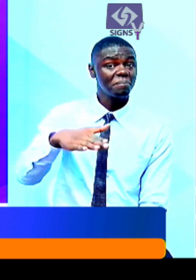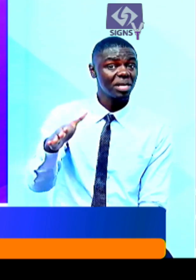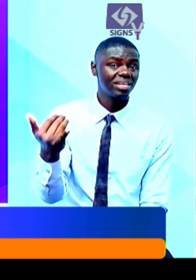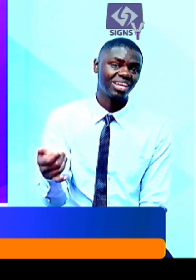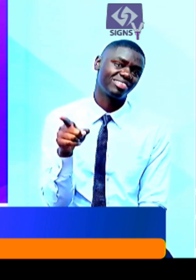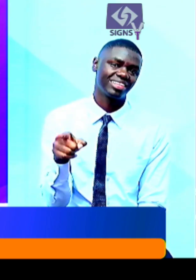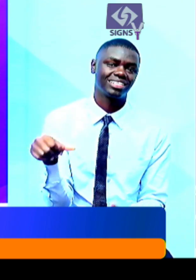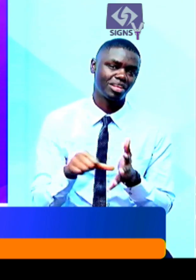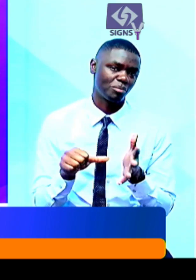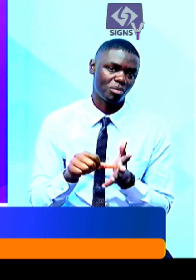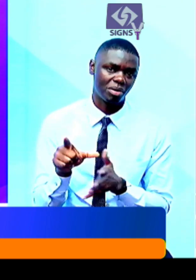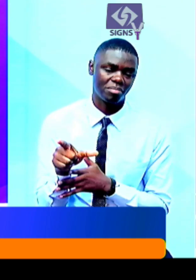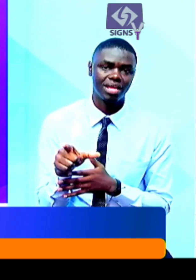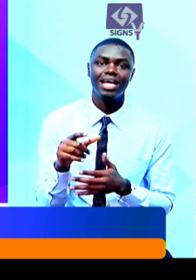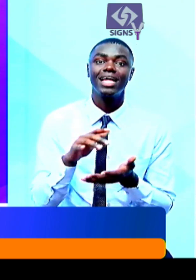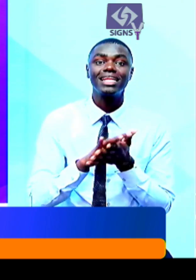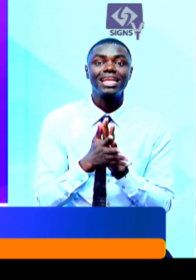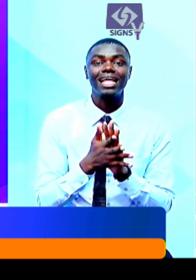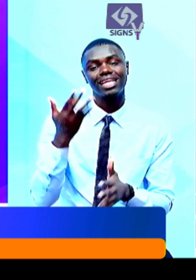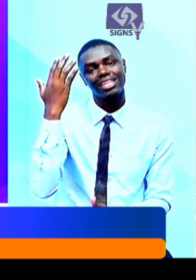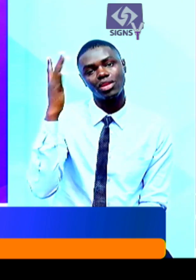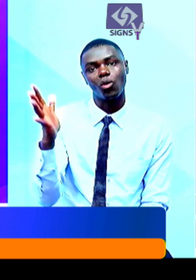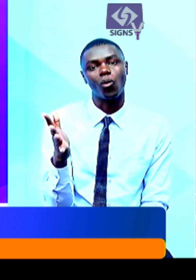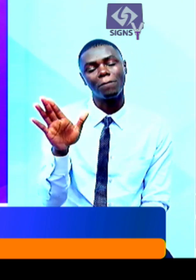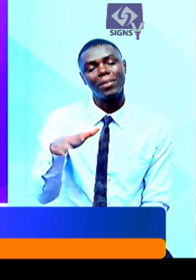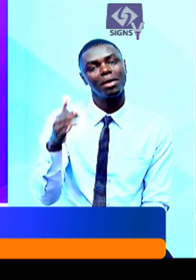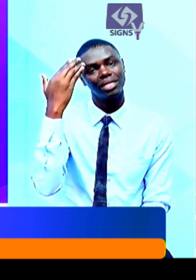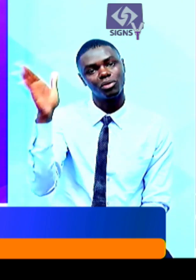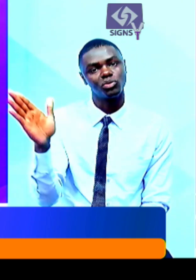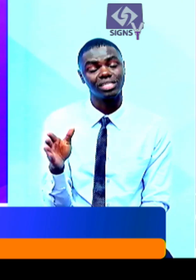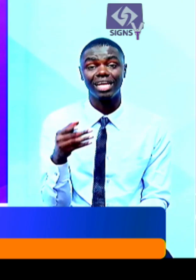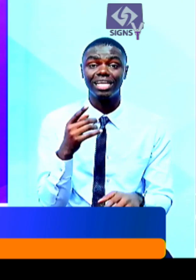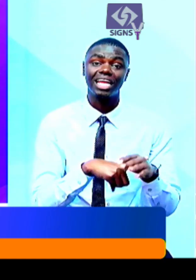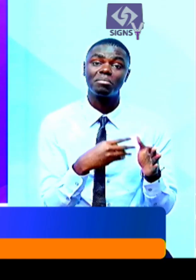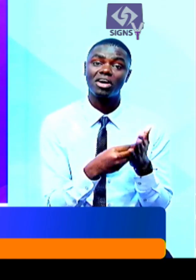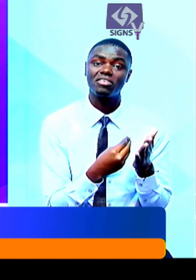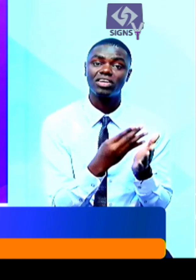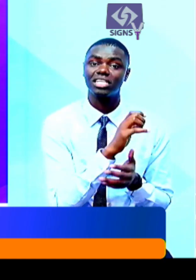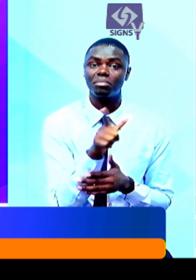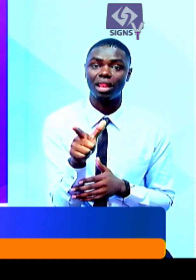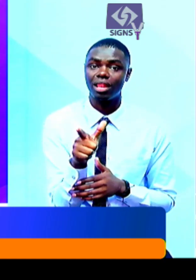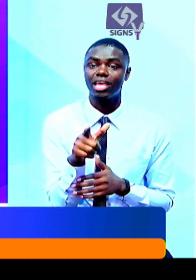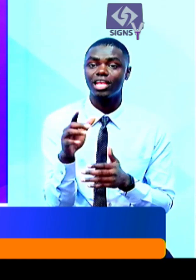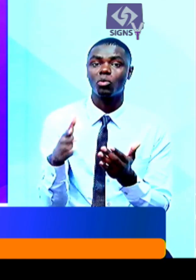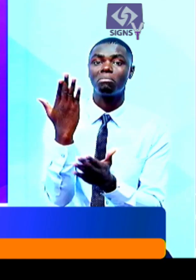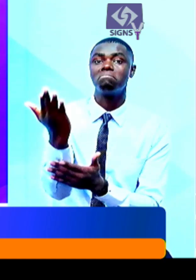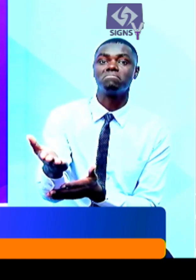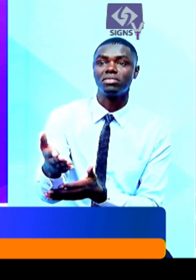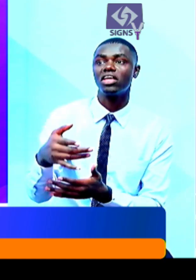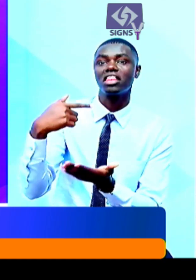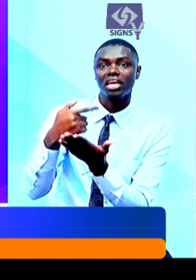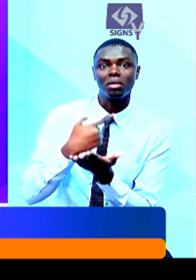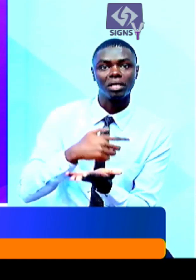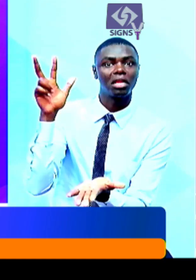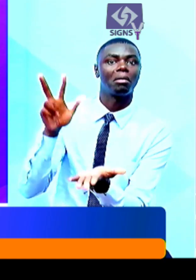scam. There's nothing they know. Because when the finance bill was being put, they debated and passed